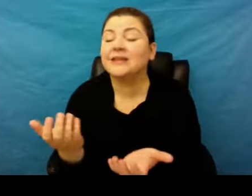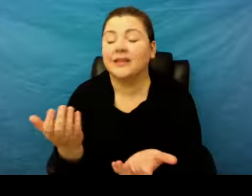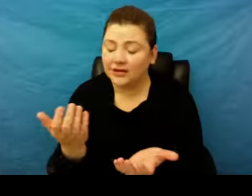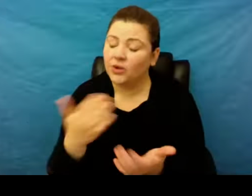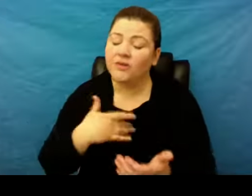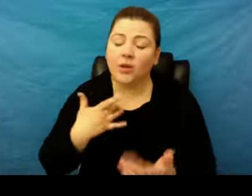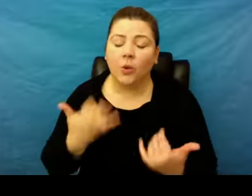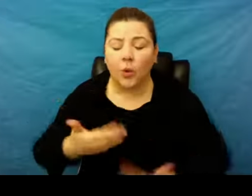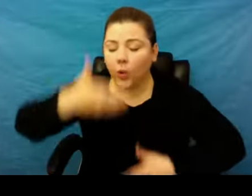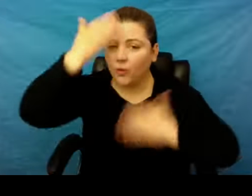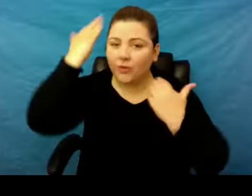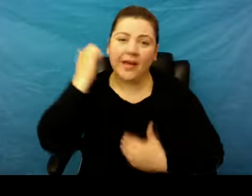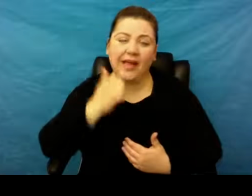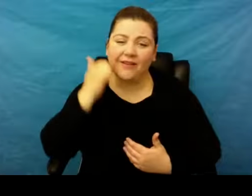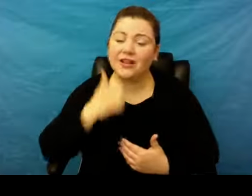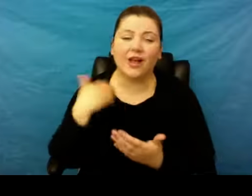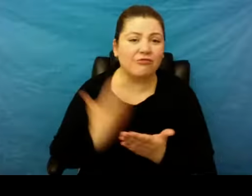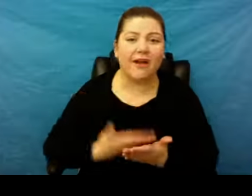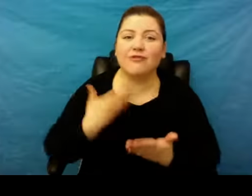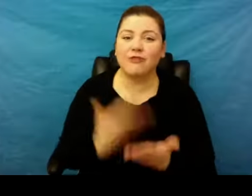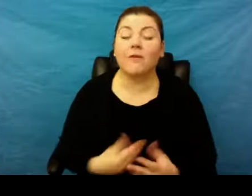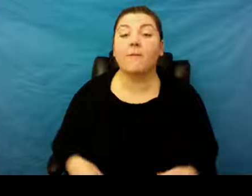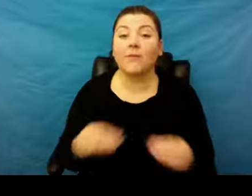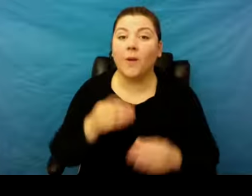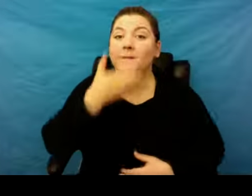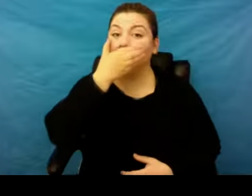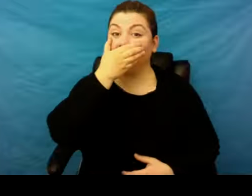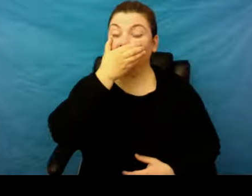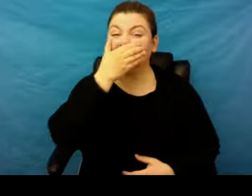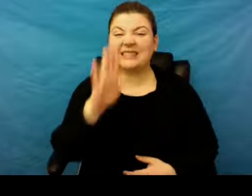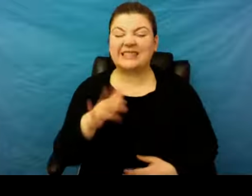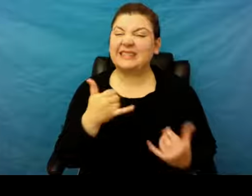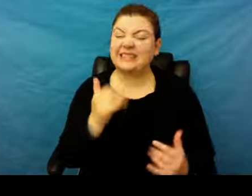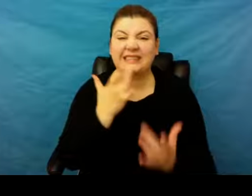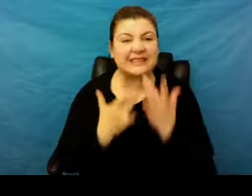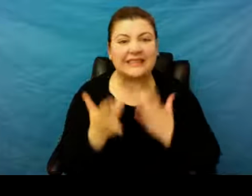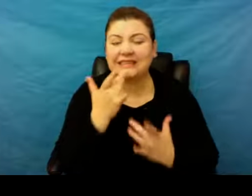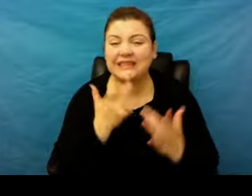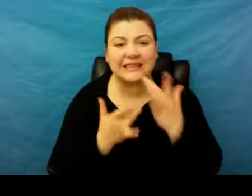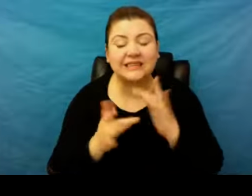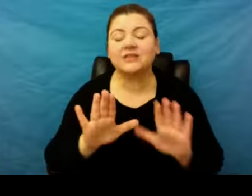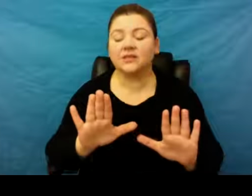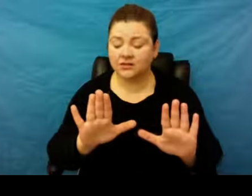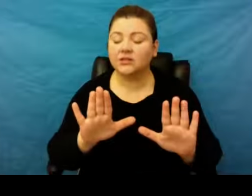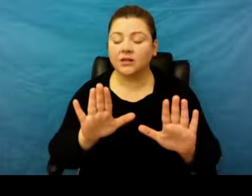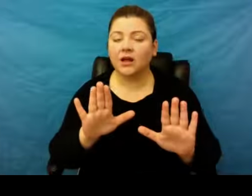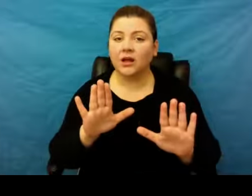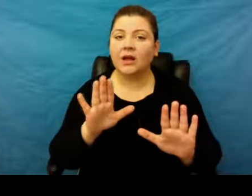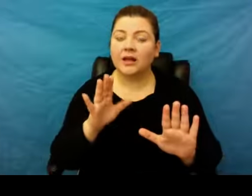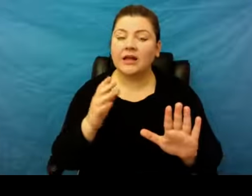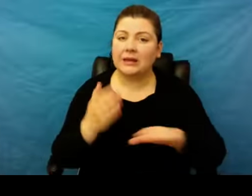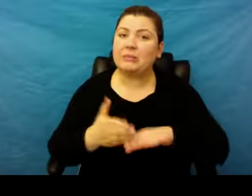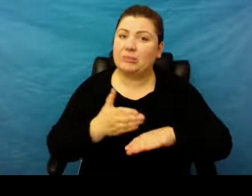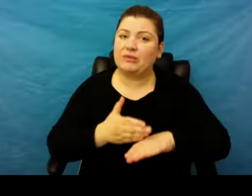masks pretty much every day now. We still have a severe shortage, but it's something that